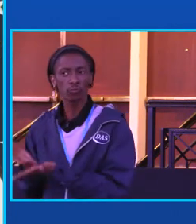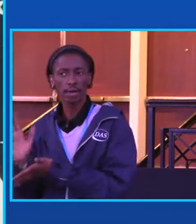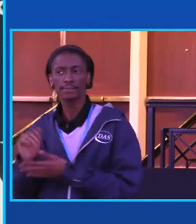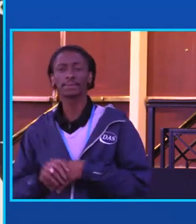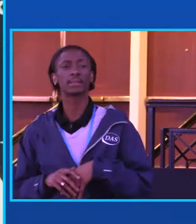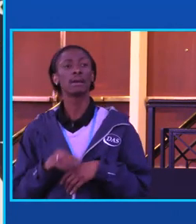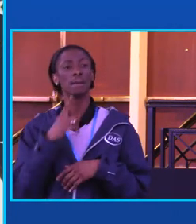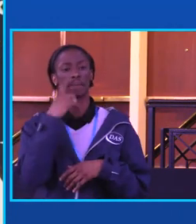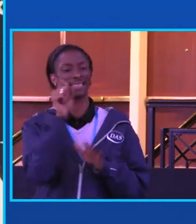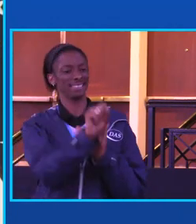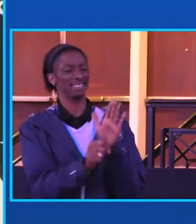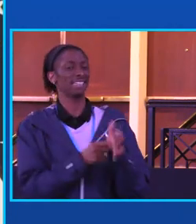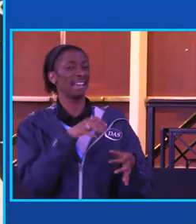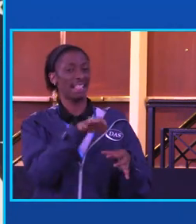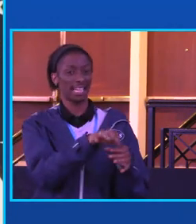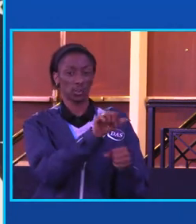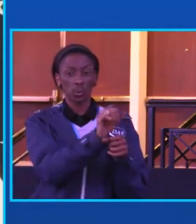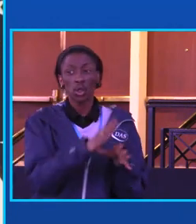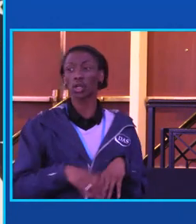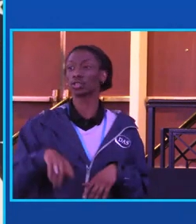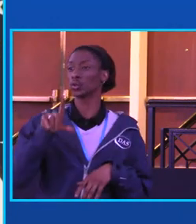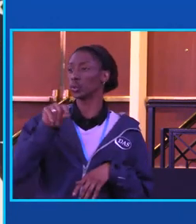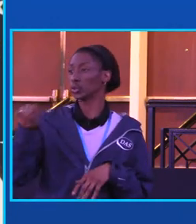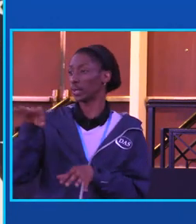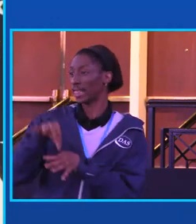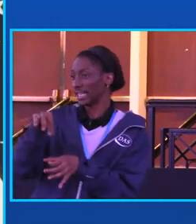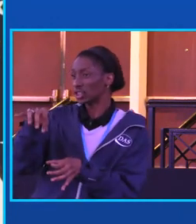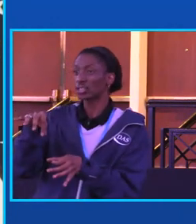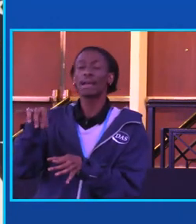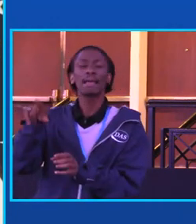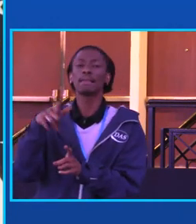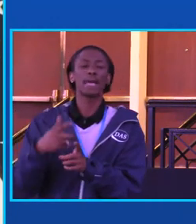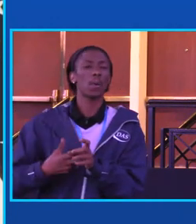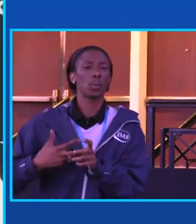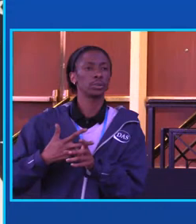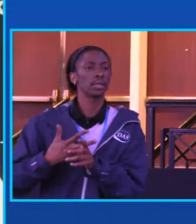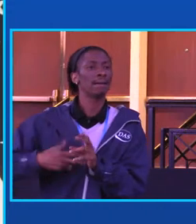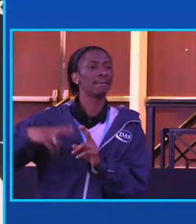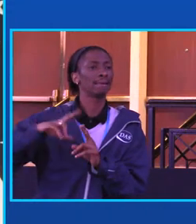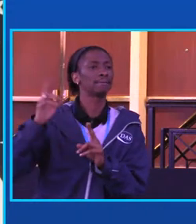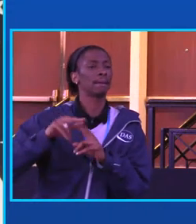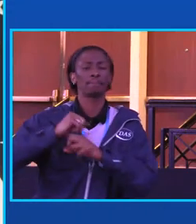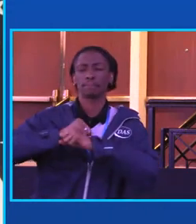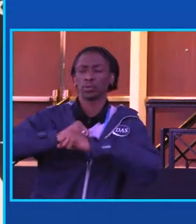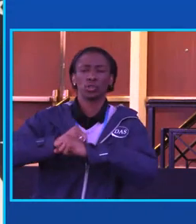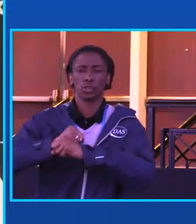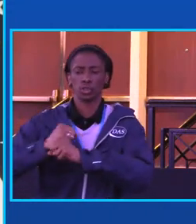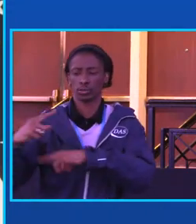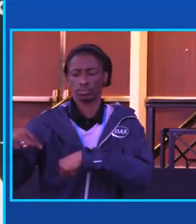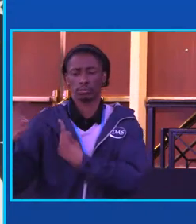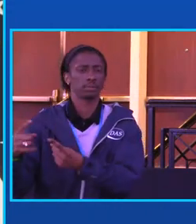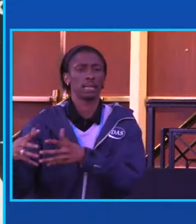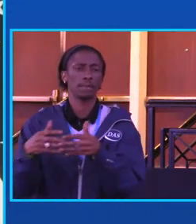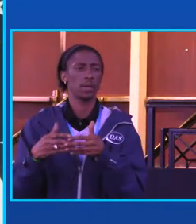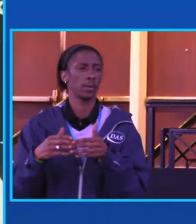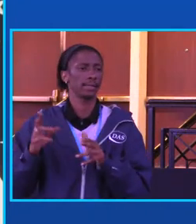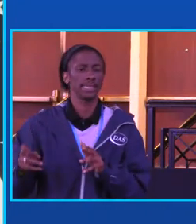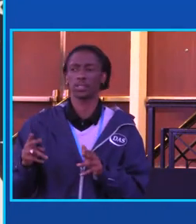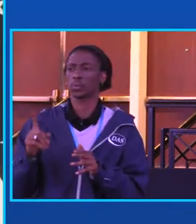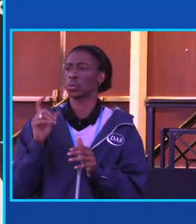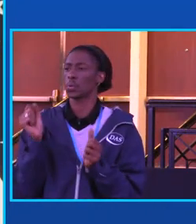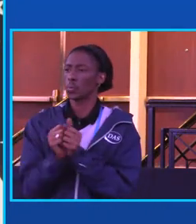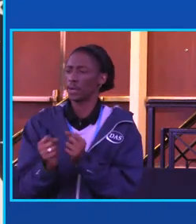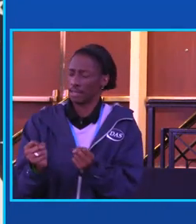state and election workers, the 2020 election was the most secure in American history, with record turnout among